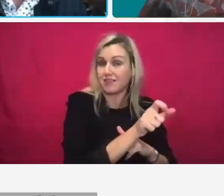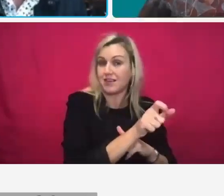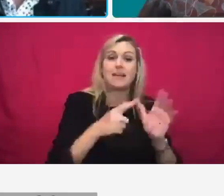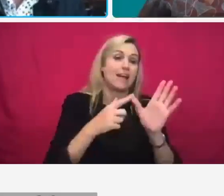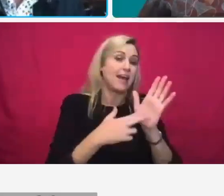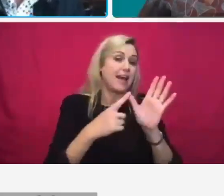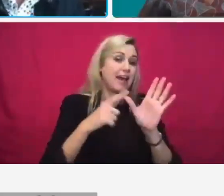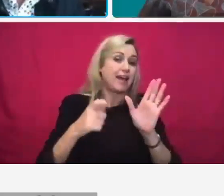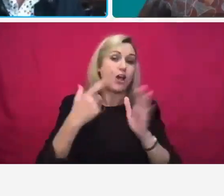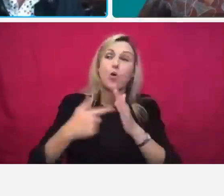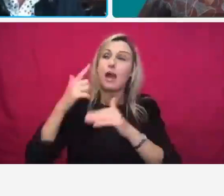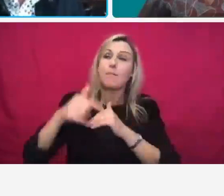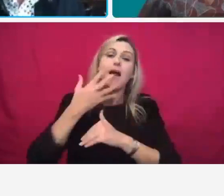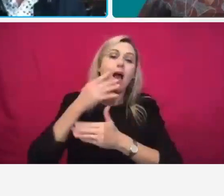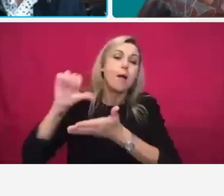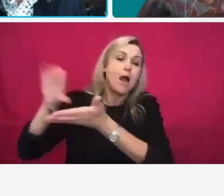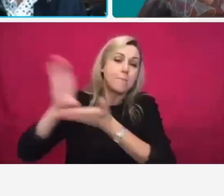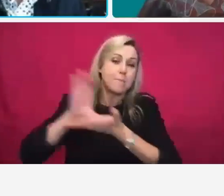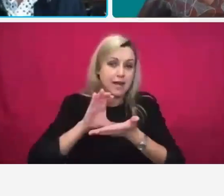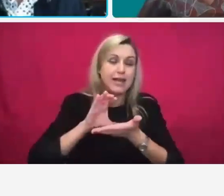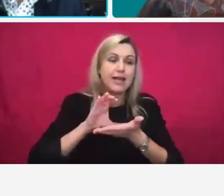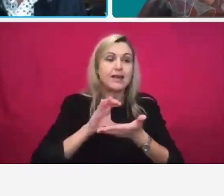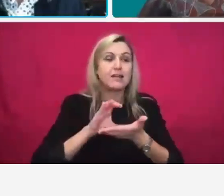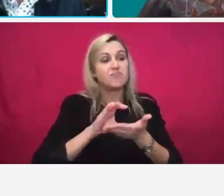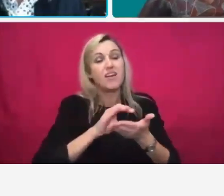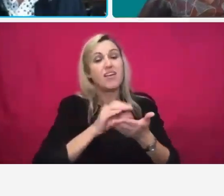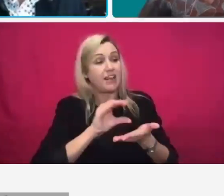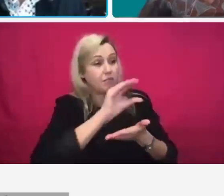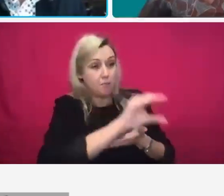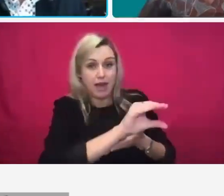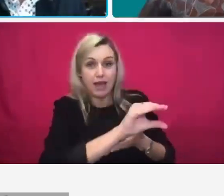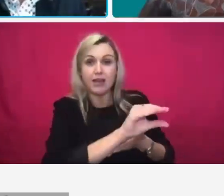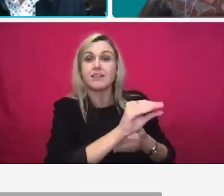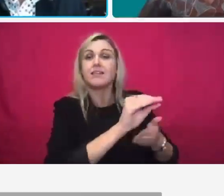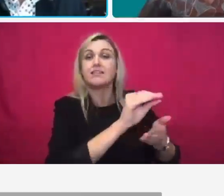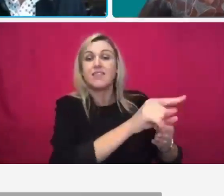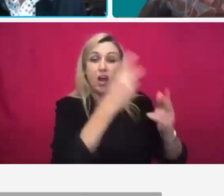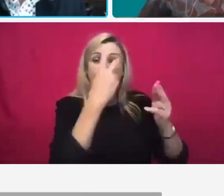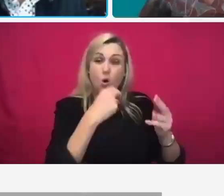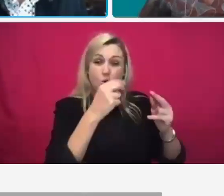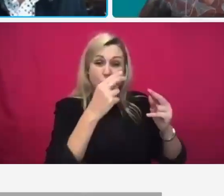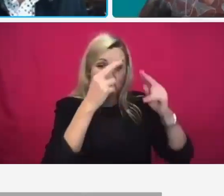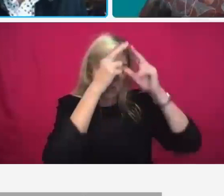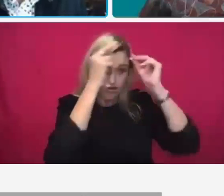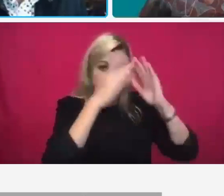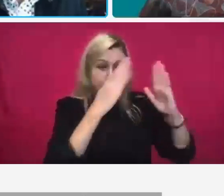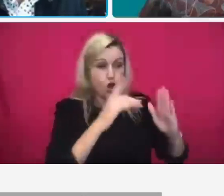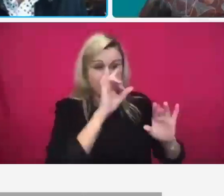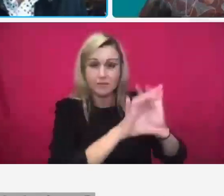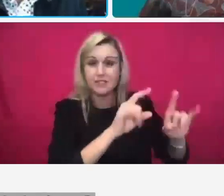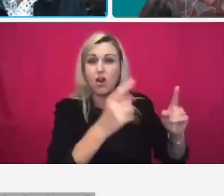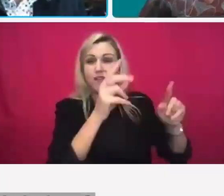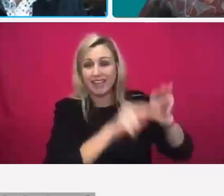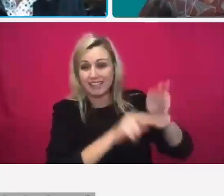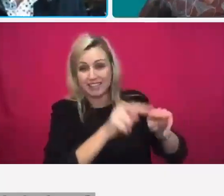might be thinking of there. Mark, again for you, how is the ANACC assessment